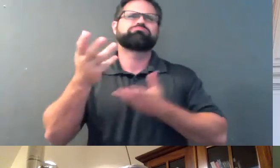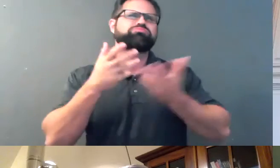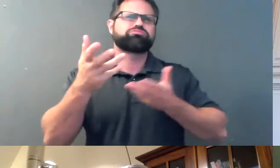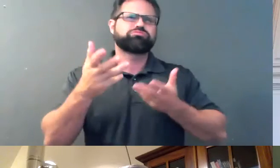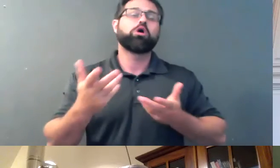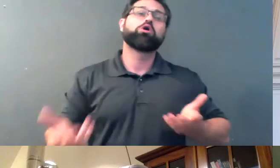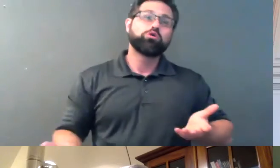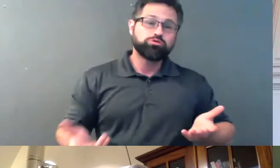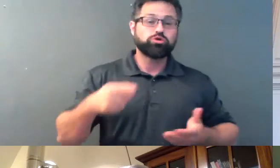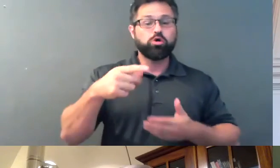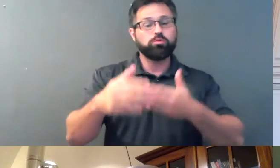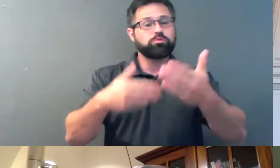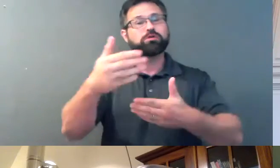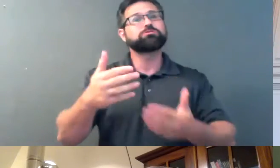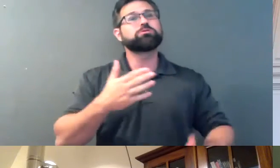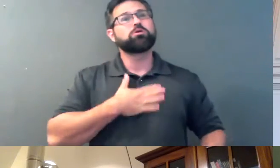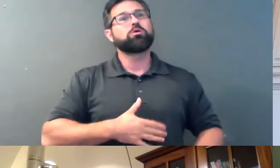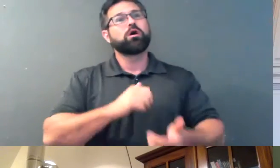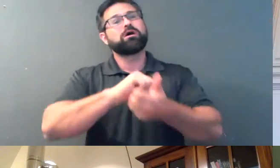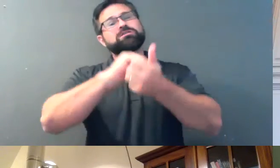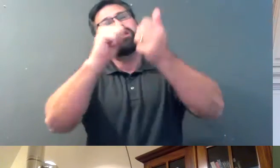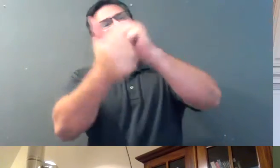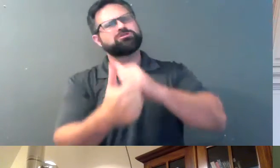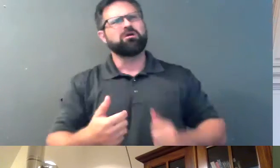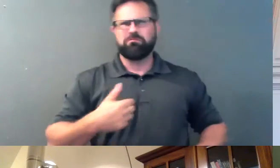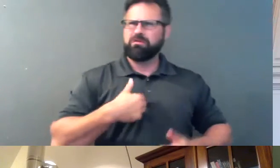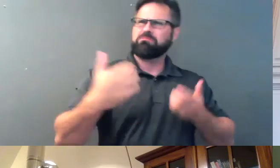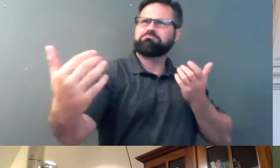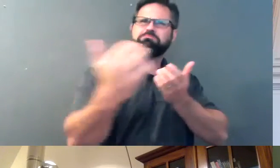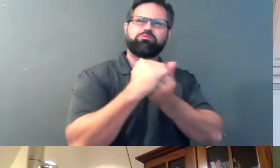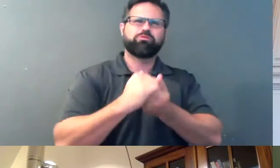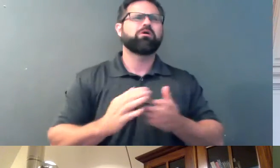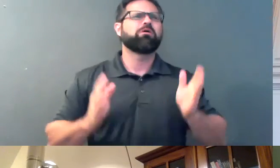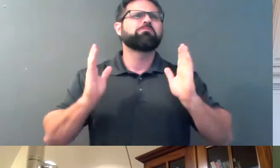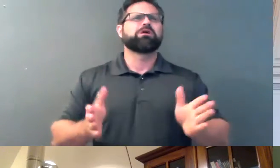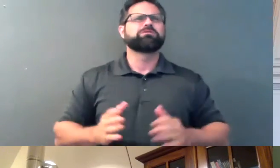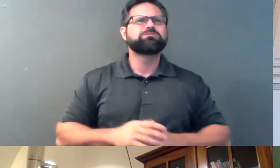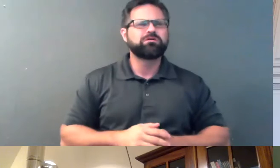partners in the process for change. It is not sufficient for us to be recipients